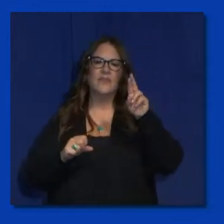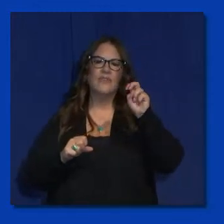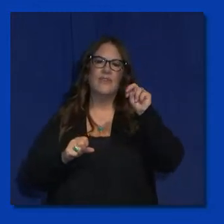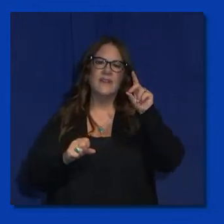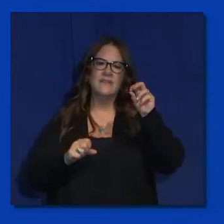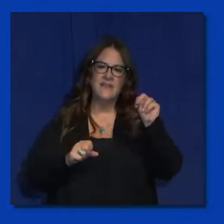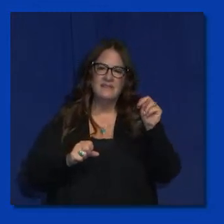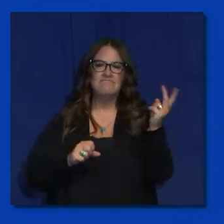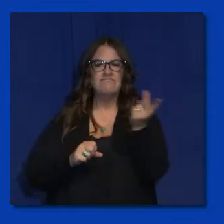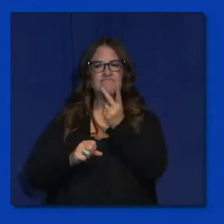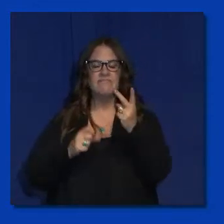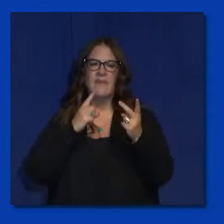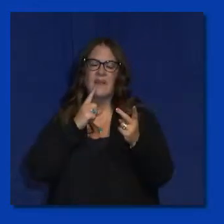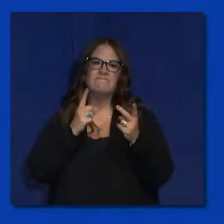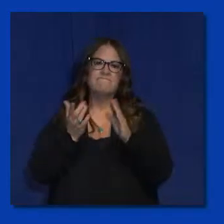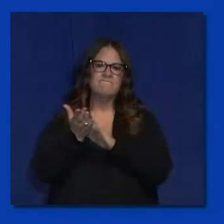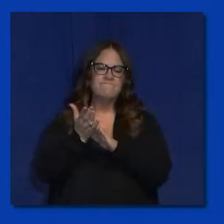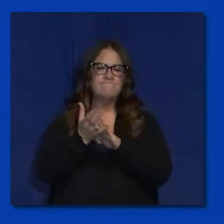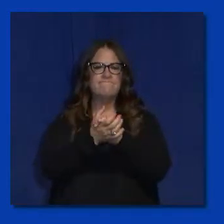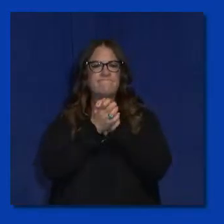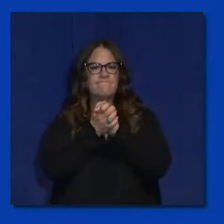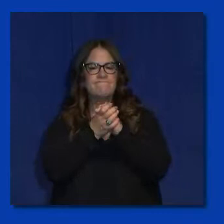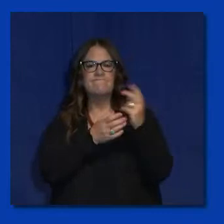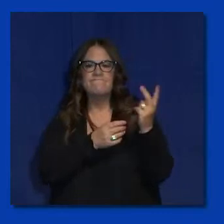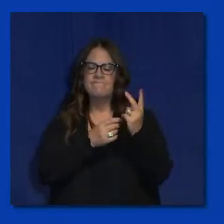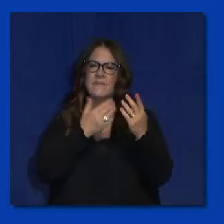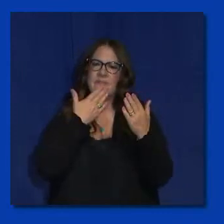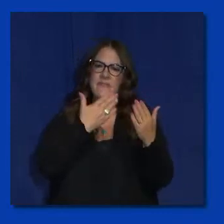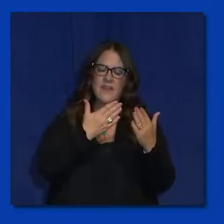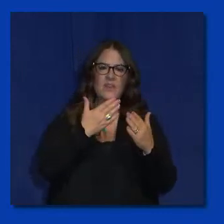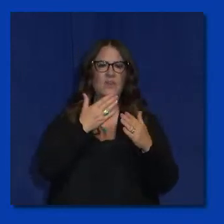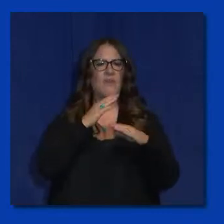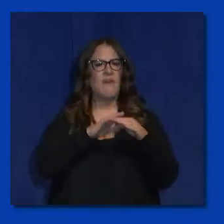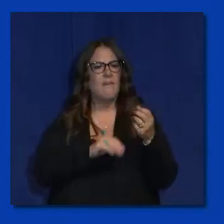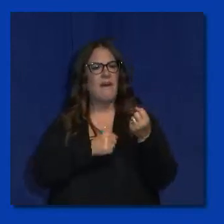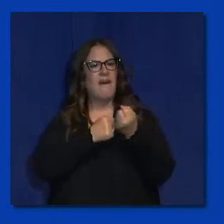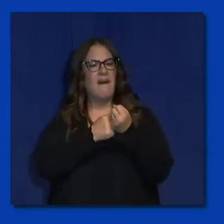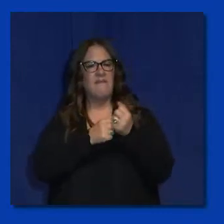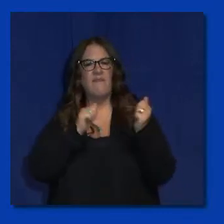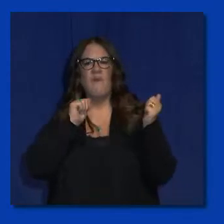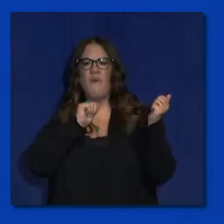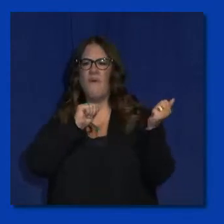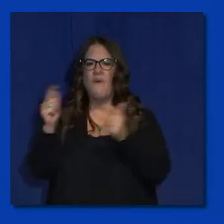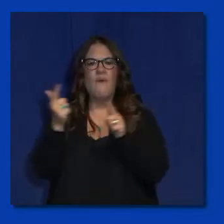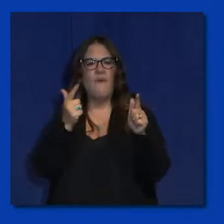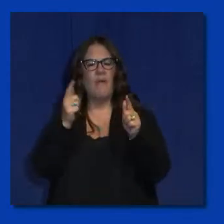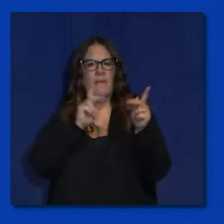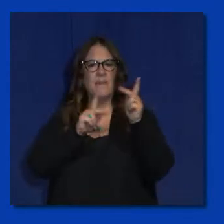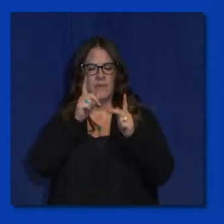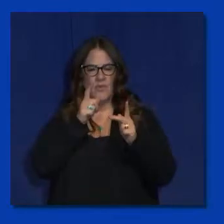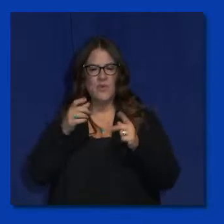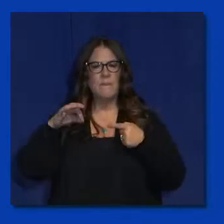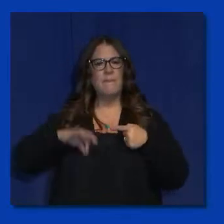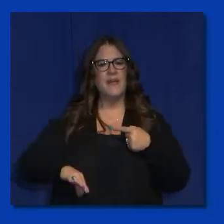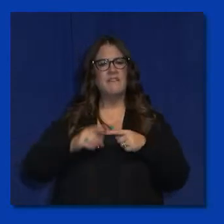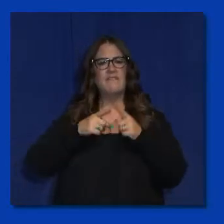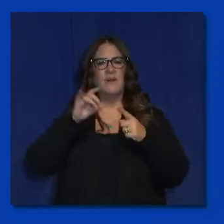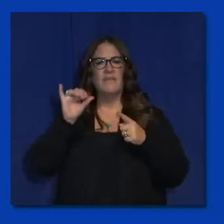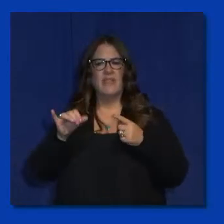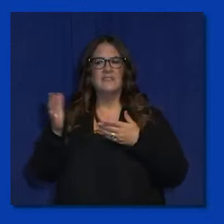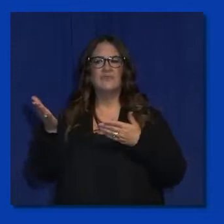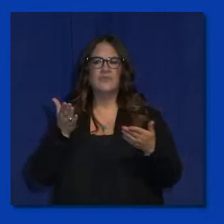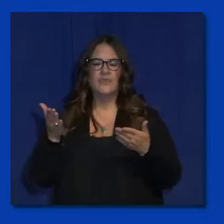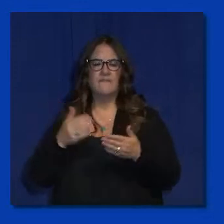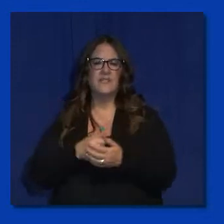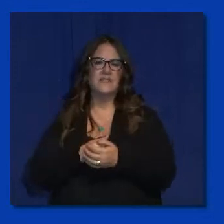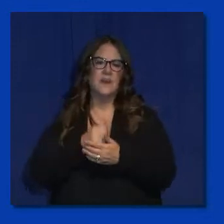And I compliment and congratulate and thank them on behalf of everybody that was advantaged and benefited.